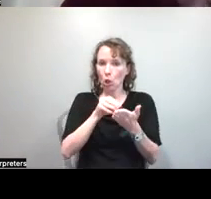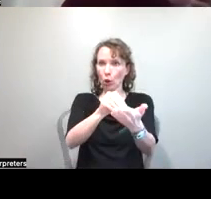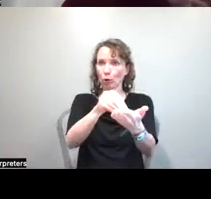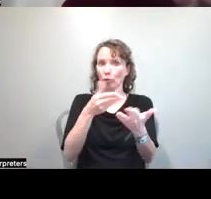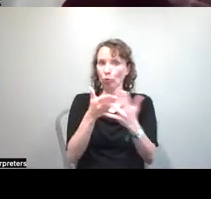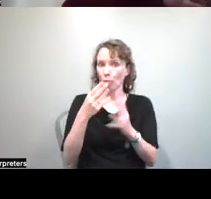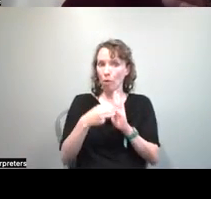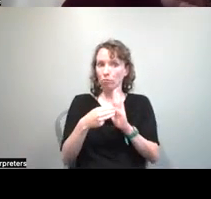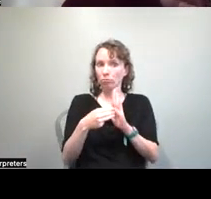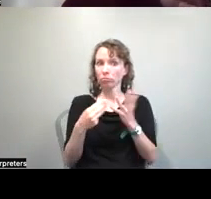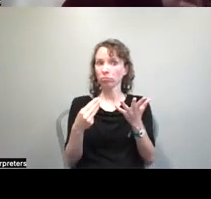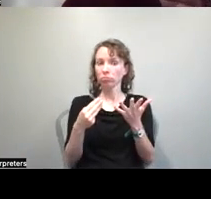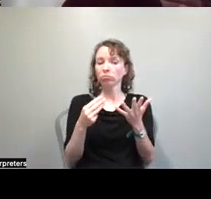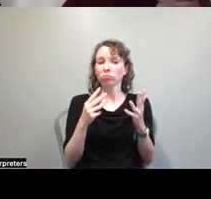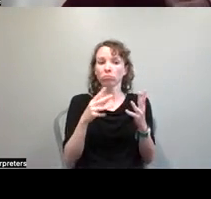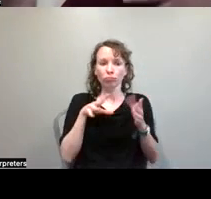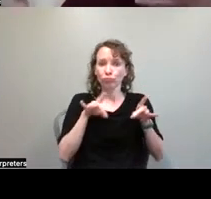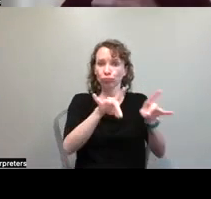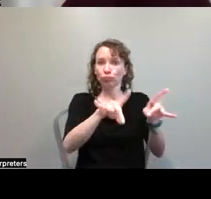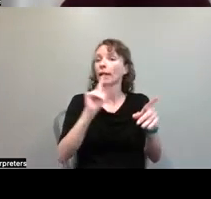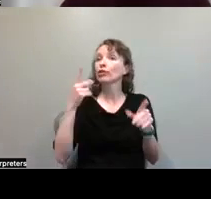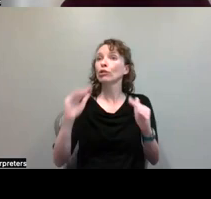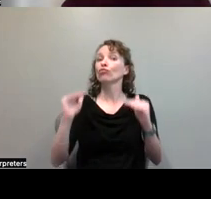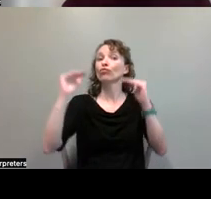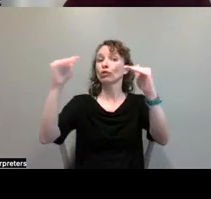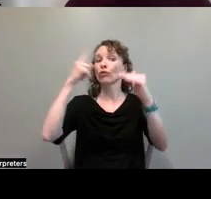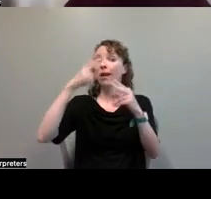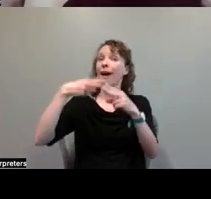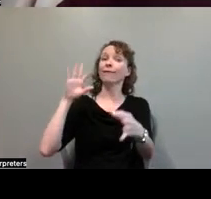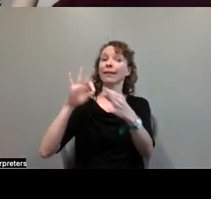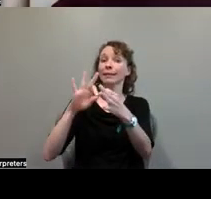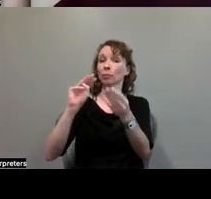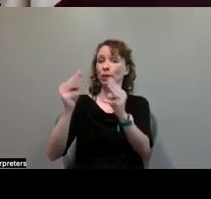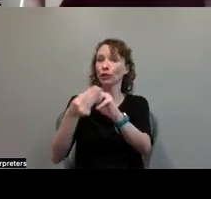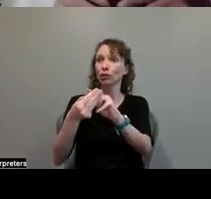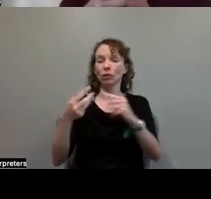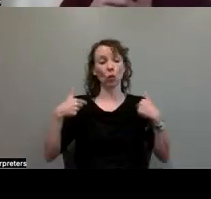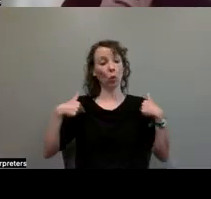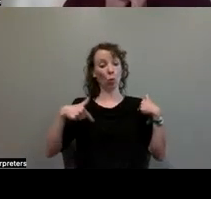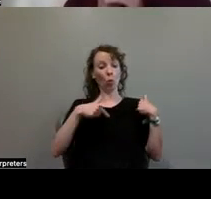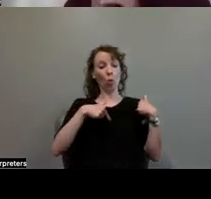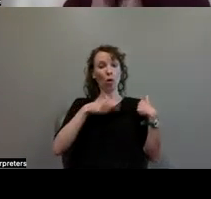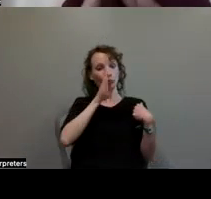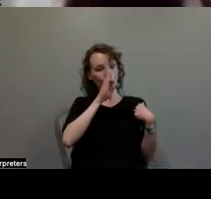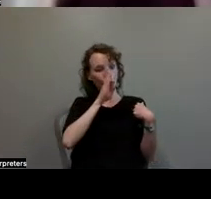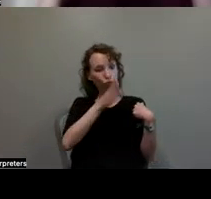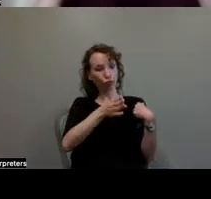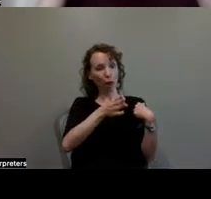scenario where it's just enriching for high extrinsic fitness mutations. And so even though we're not directly